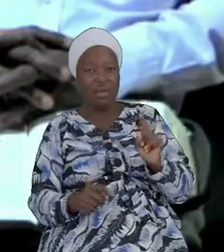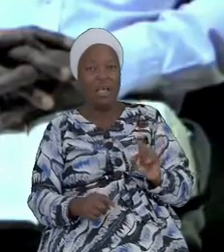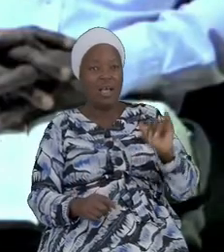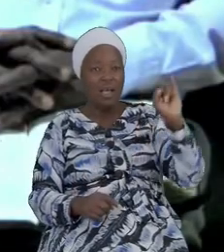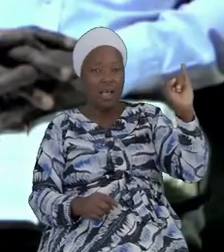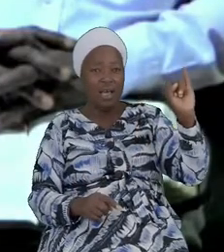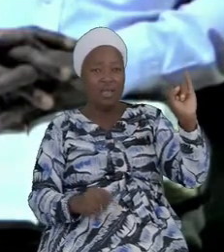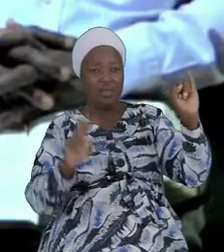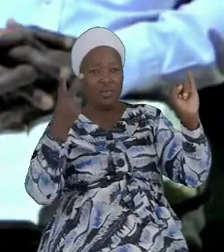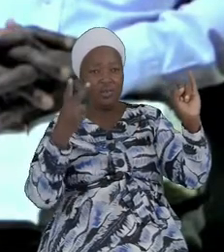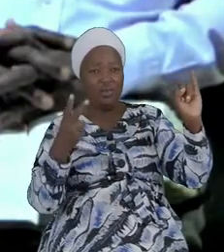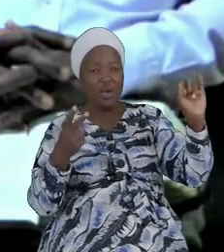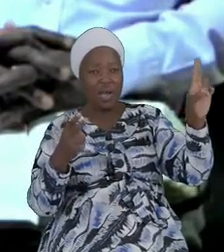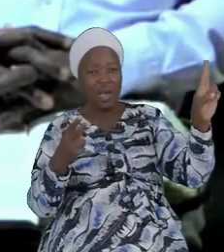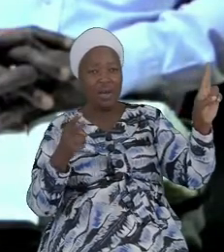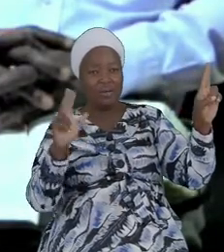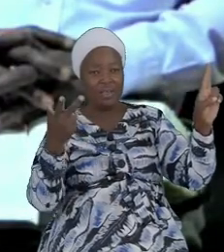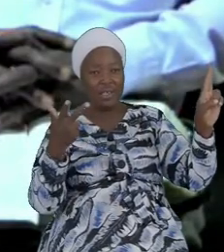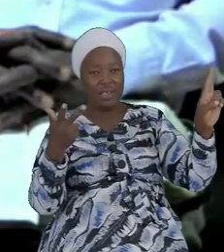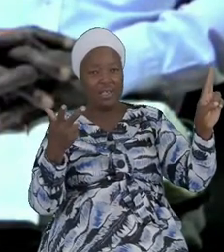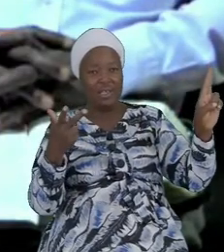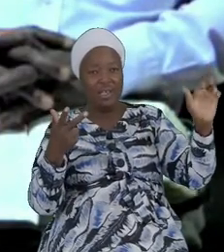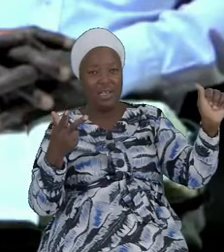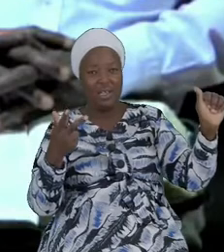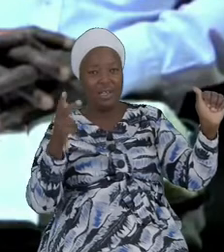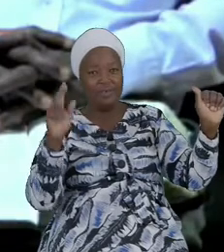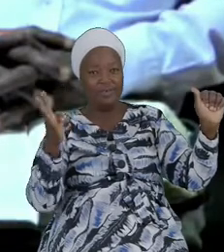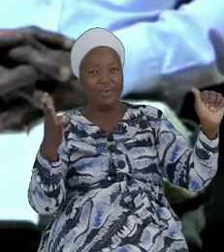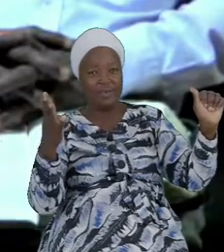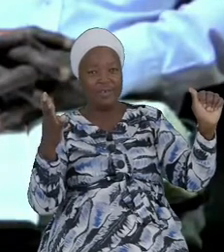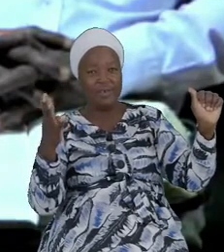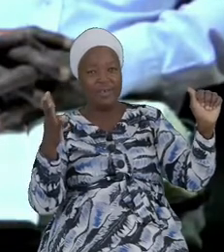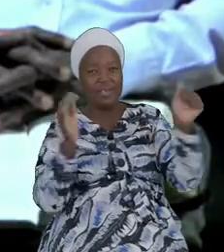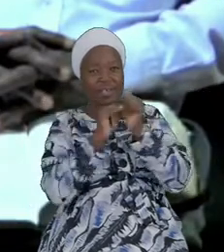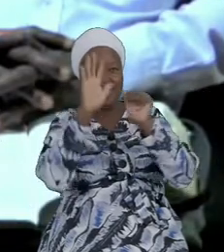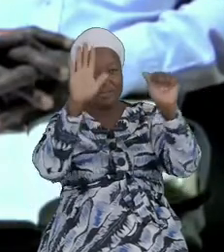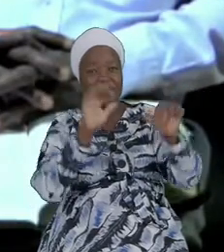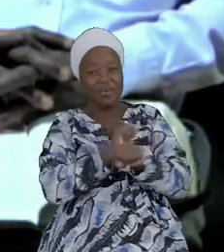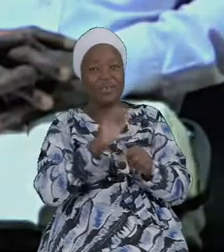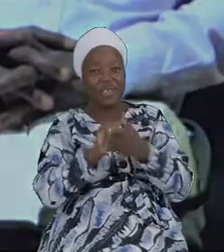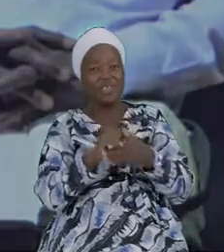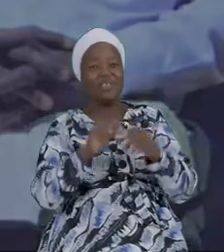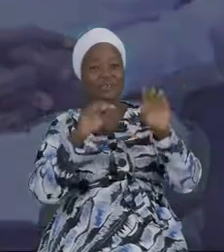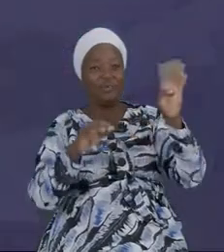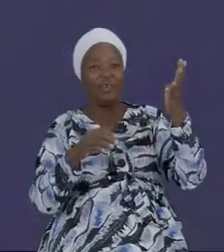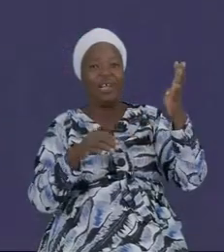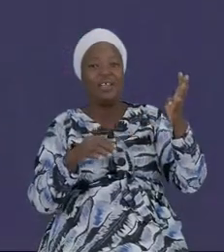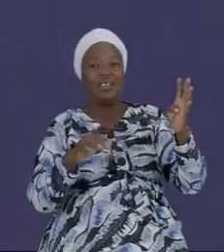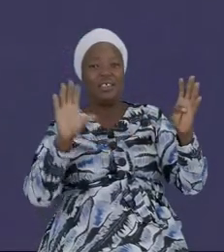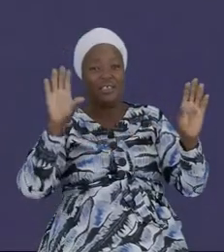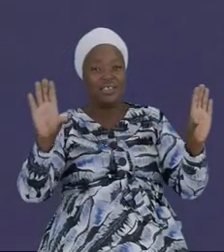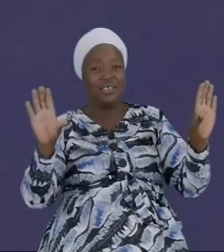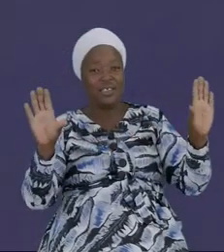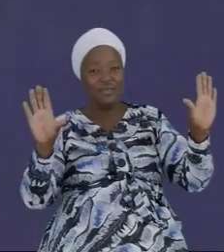two. R, that's three. A, that's for miracle. That's number four. C,